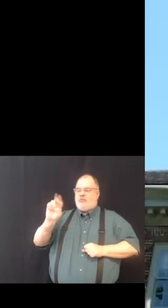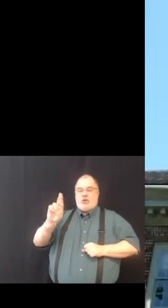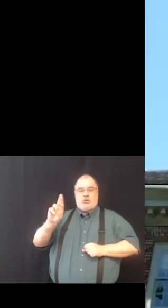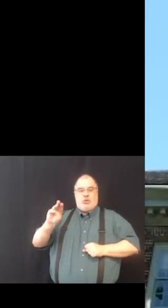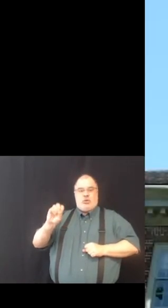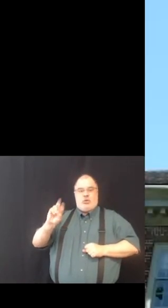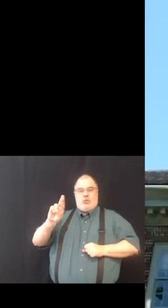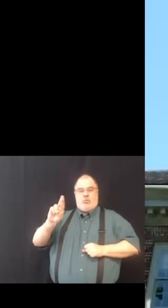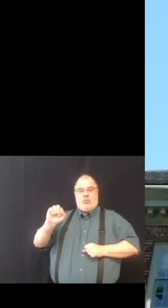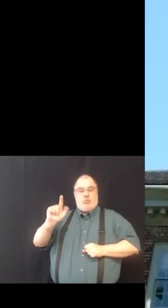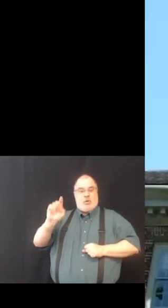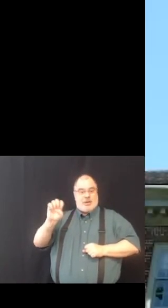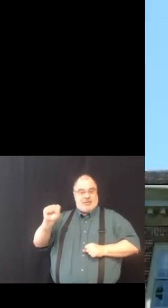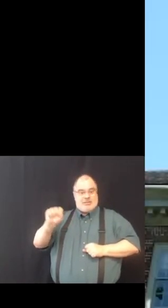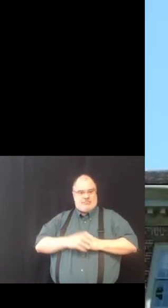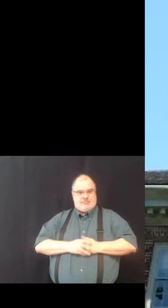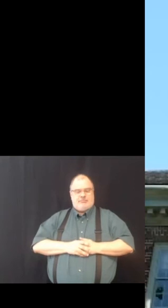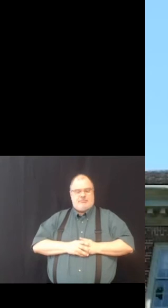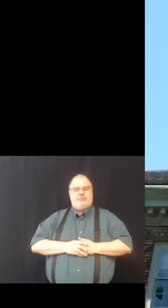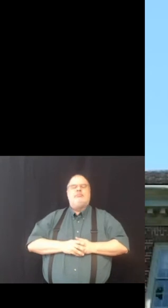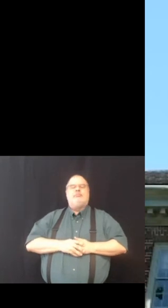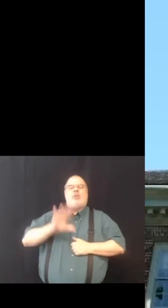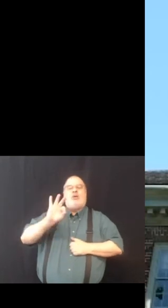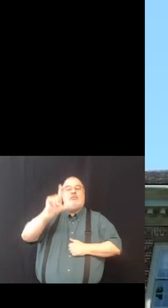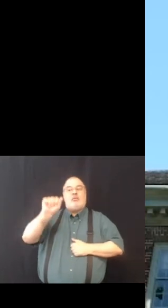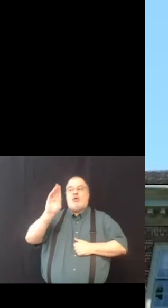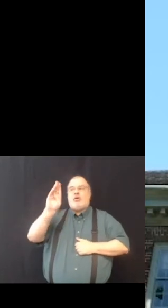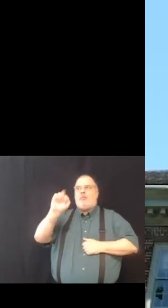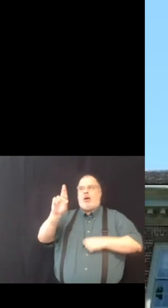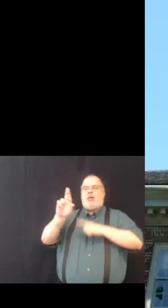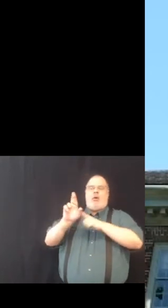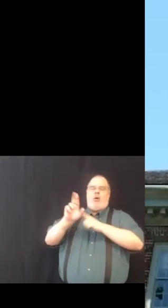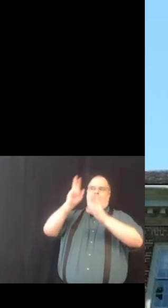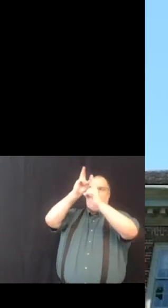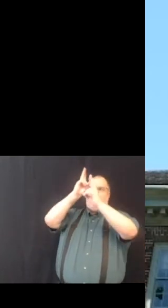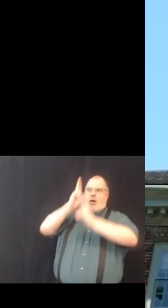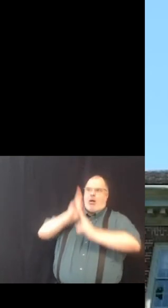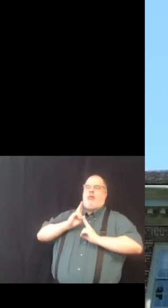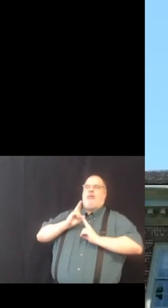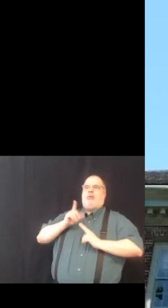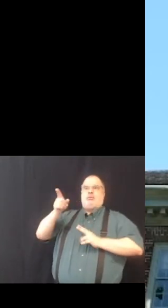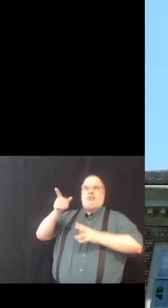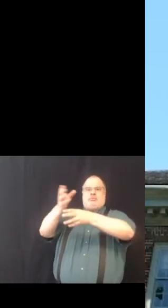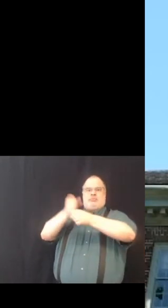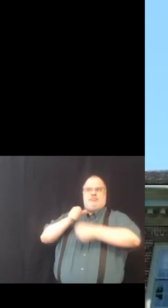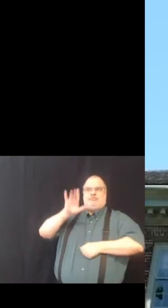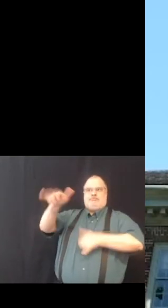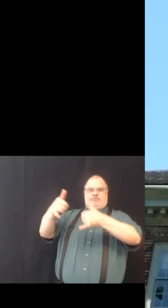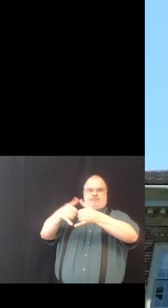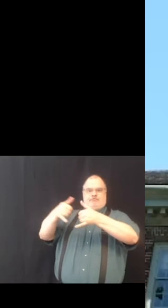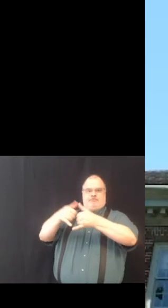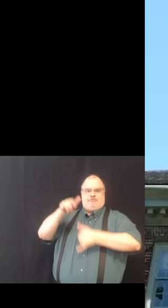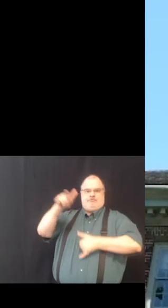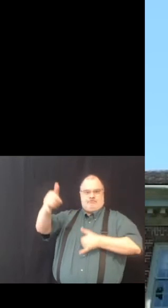The Florida Bar is honored to be among the organizations selected to receive the 2020 Exceptional Employer